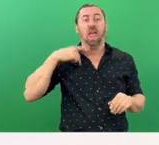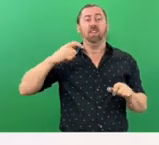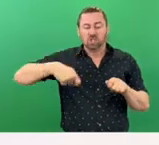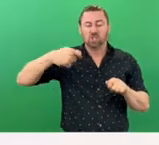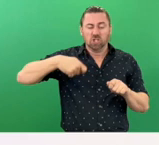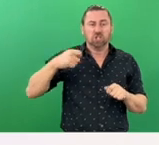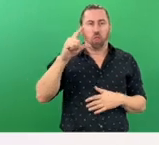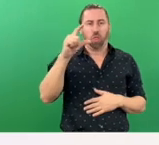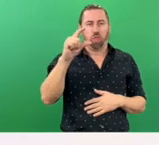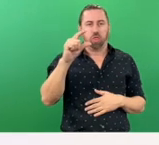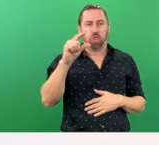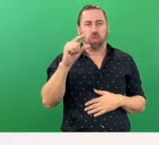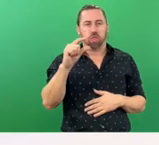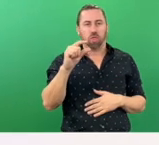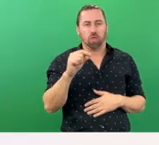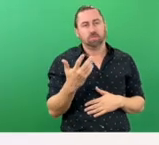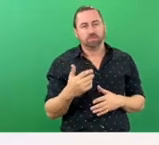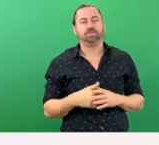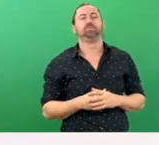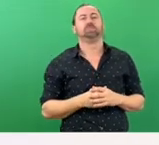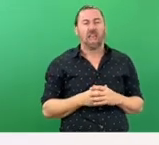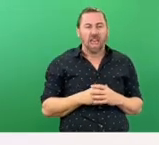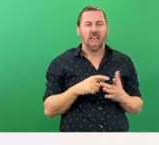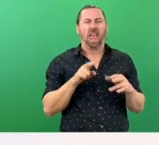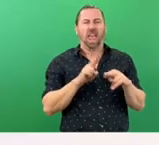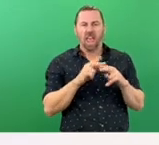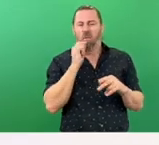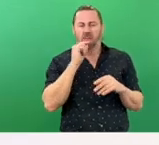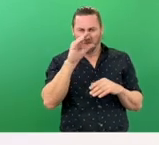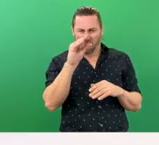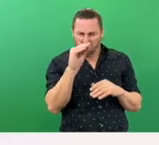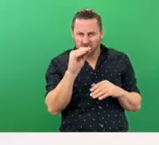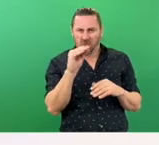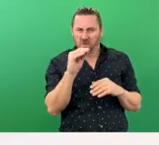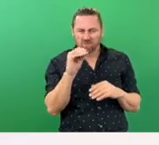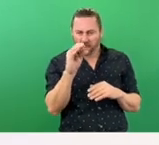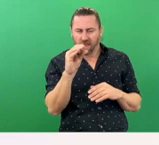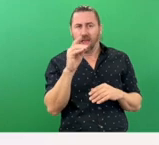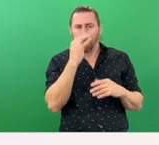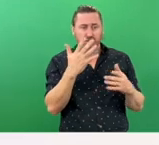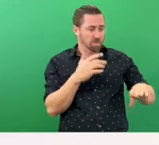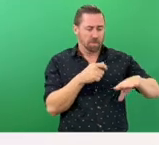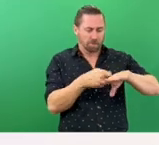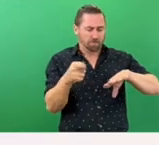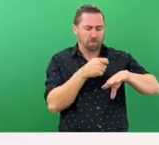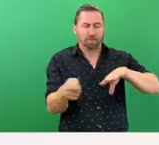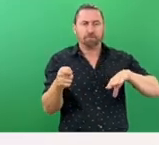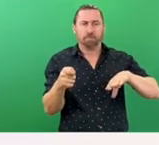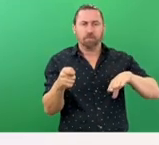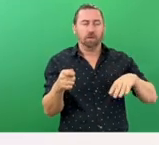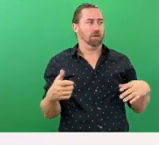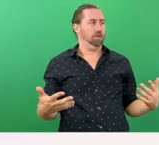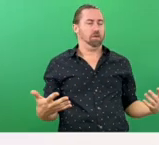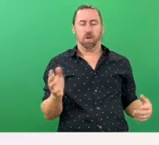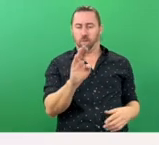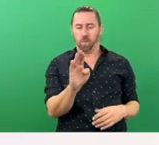constantly grinding away. If it does get dull, you just put it back onto your sandpaper and give it a couple of rubs, and you're ready to go again. Okay, so